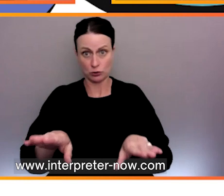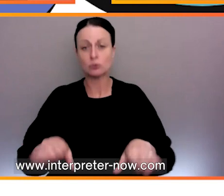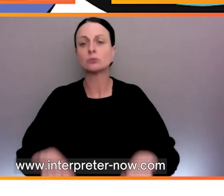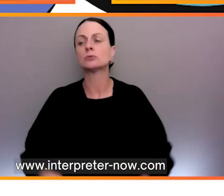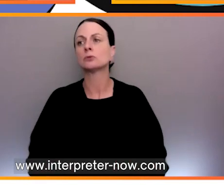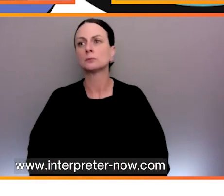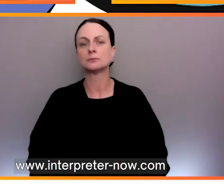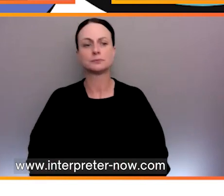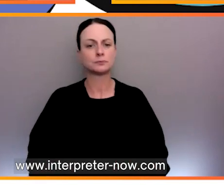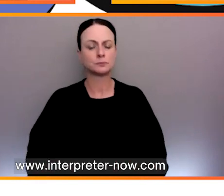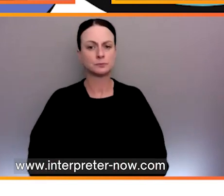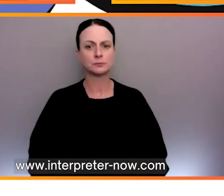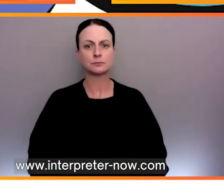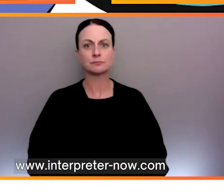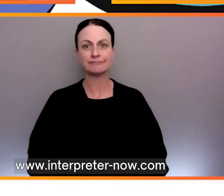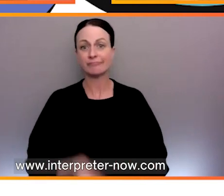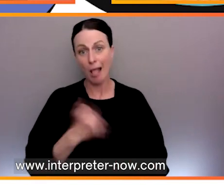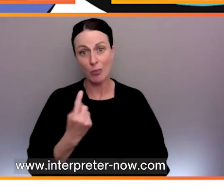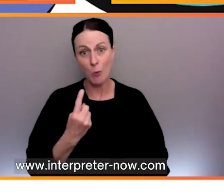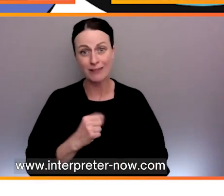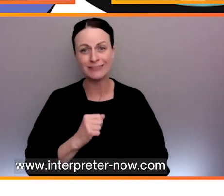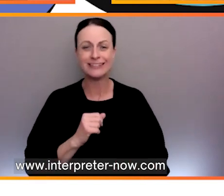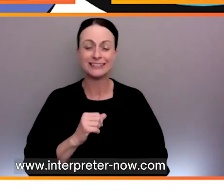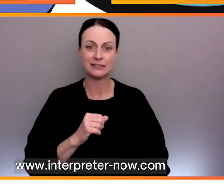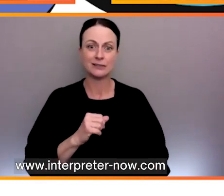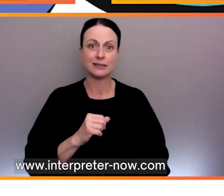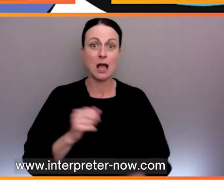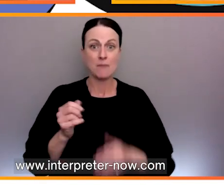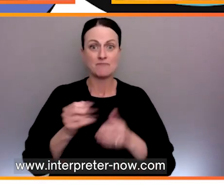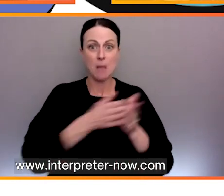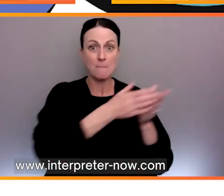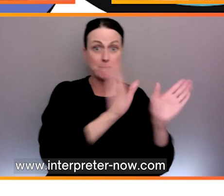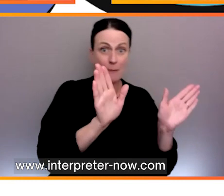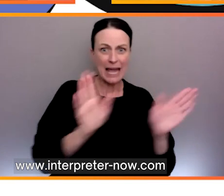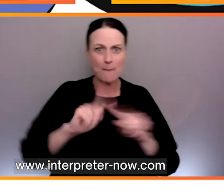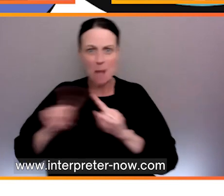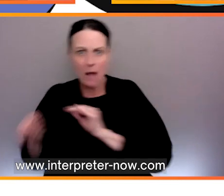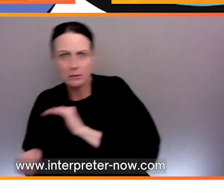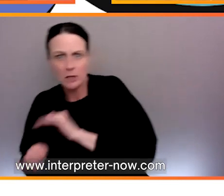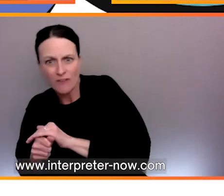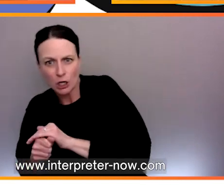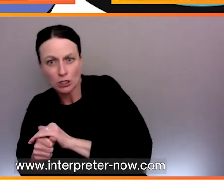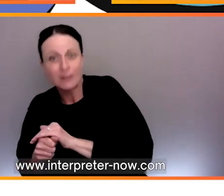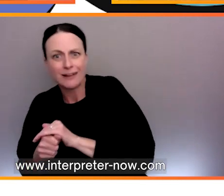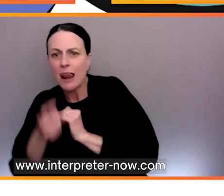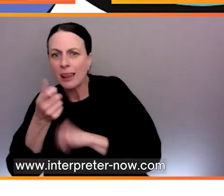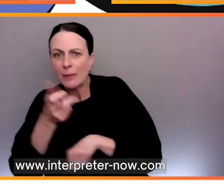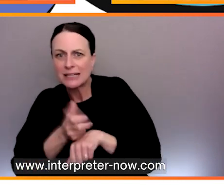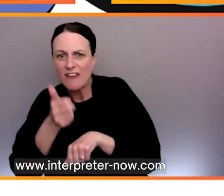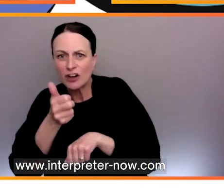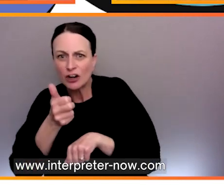changed a meeting location and didn't tell you. It's public. Everybody knows it. Why are you late? Oh, because I thought it was